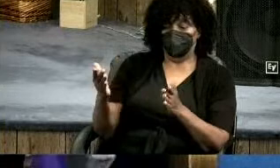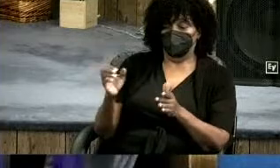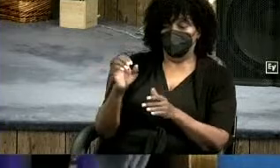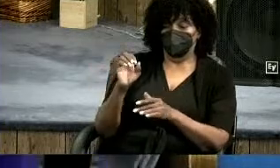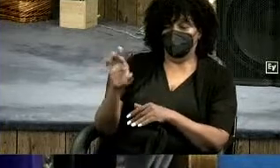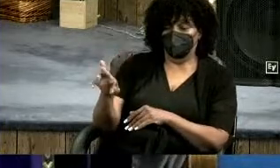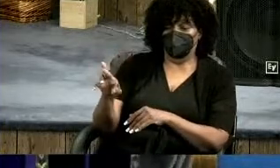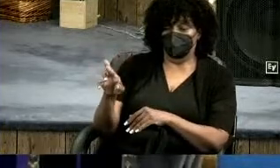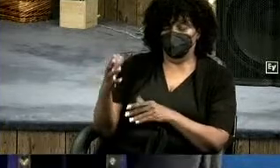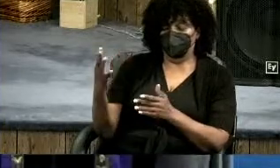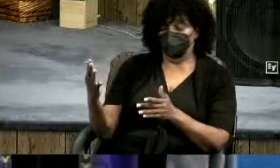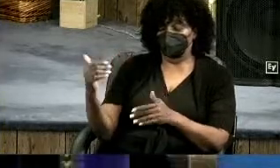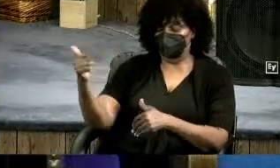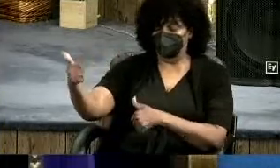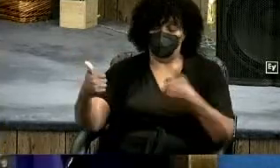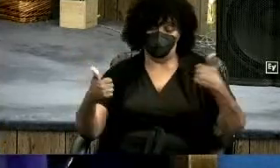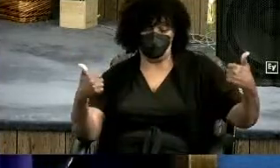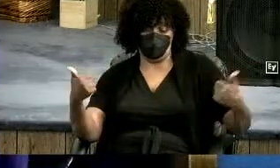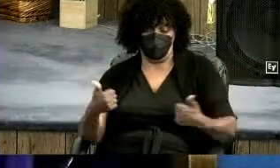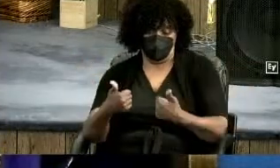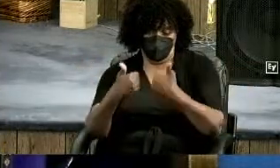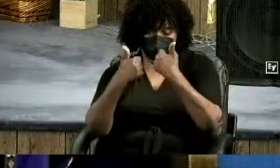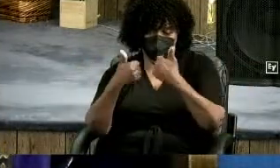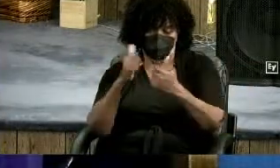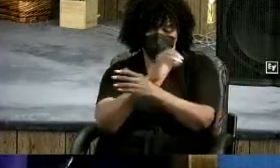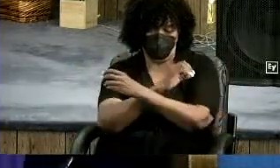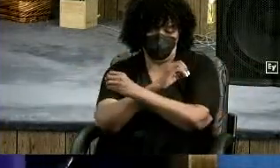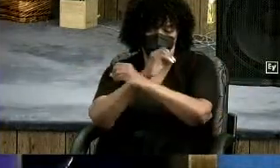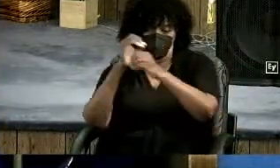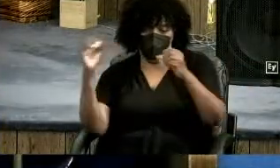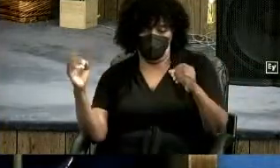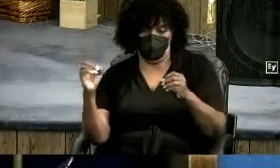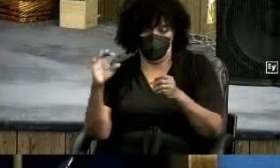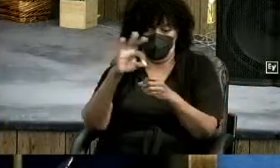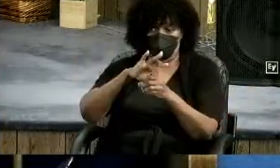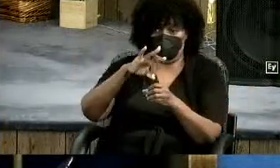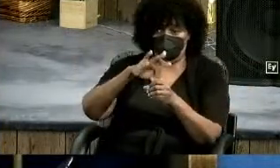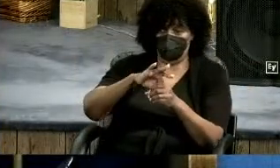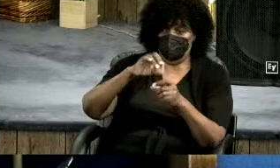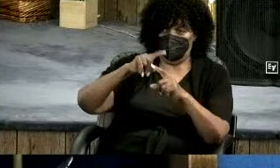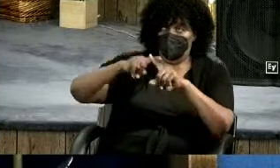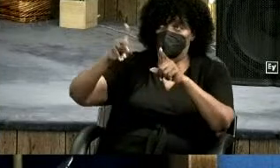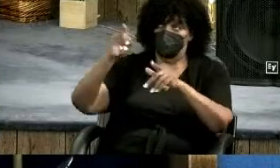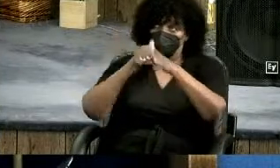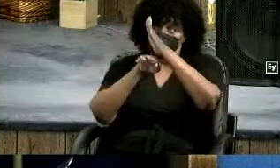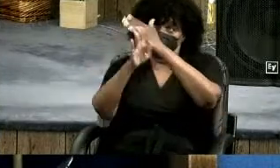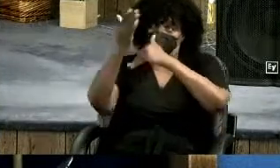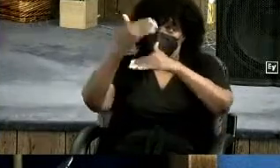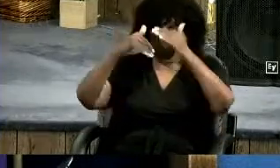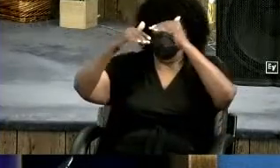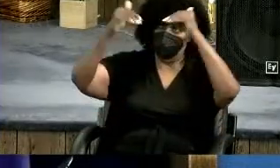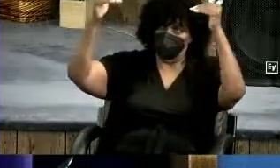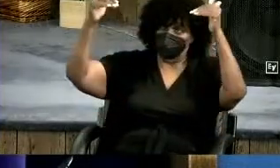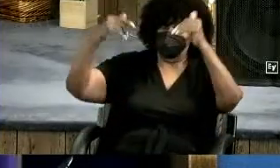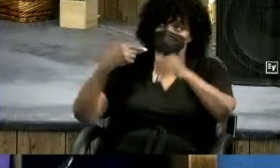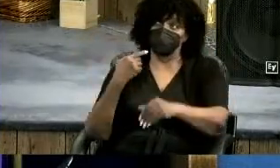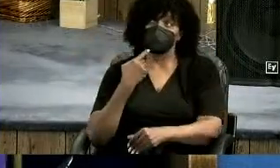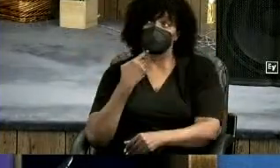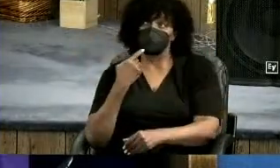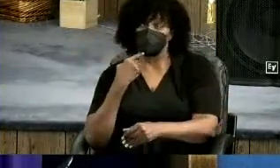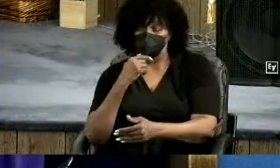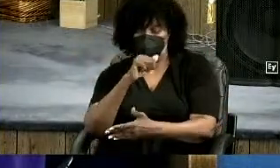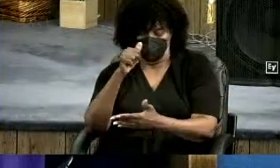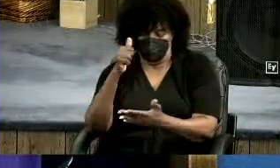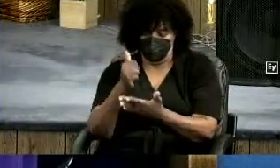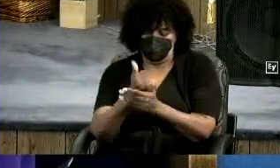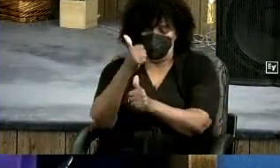but that's controversial. See, that won't get you no votes, but all of heaven will stand up and say amen, because Psalm says that